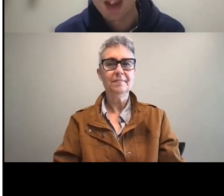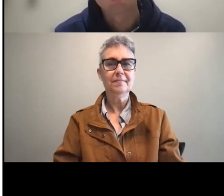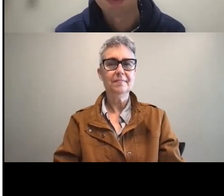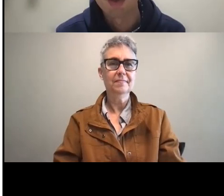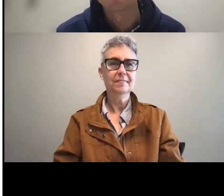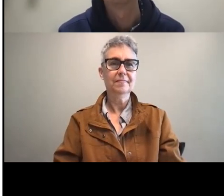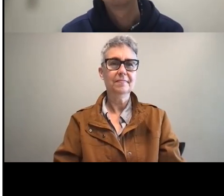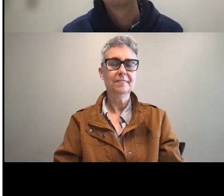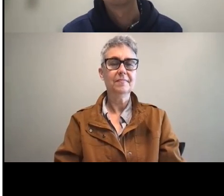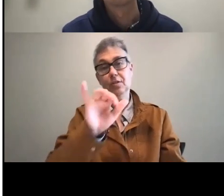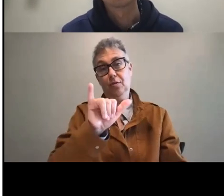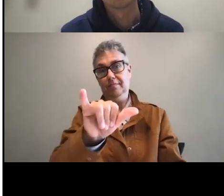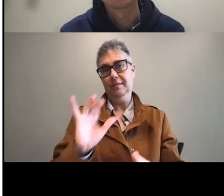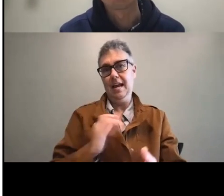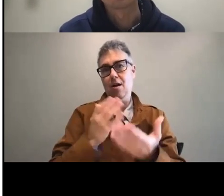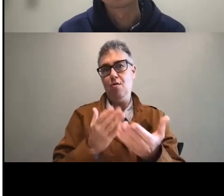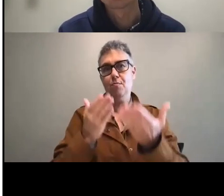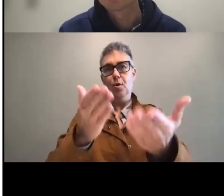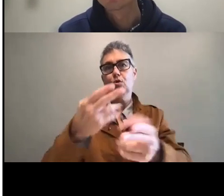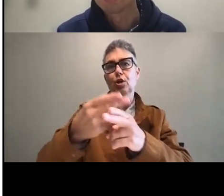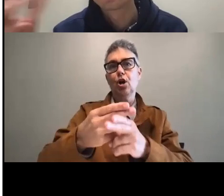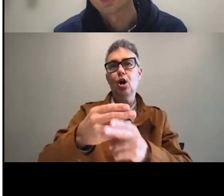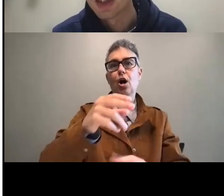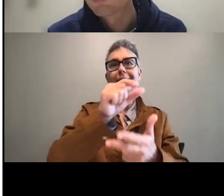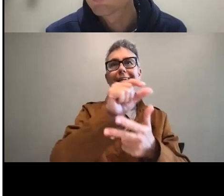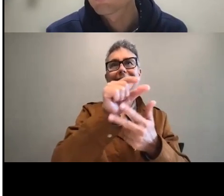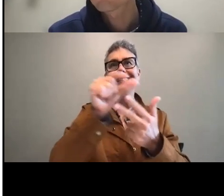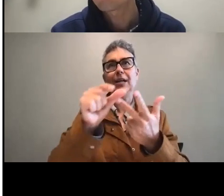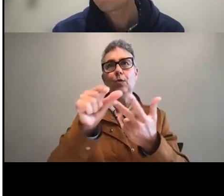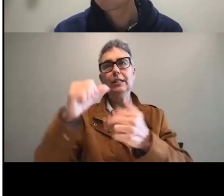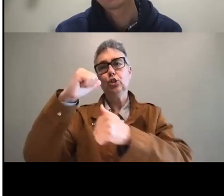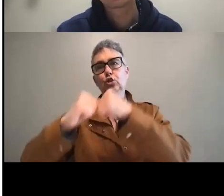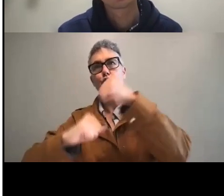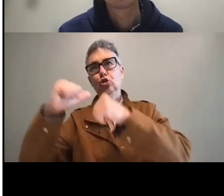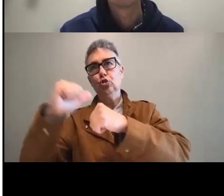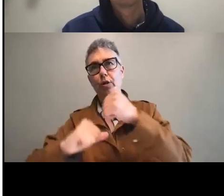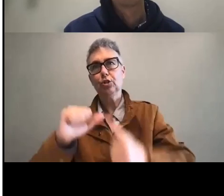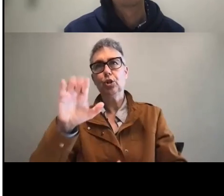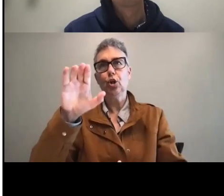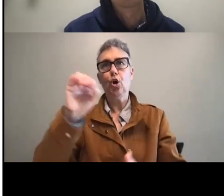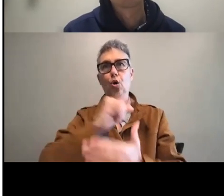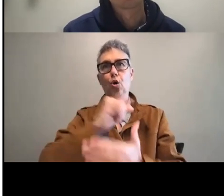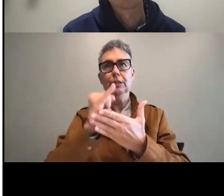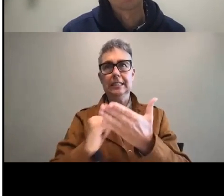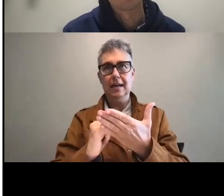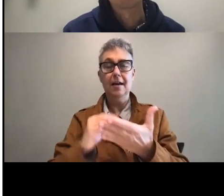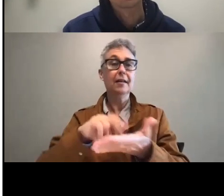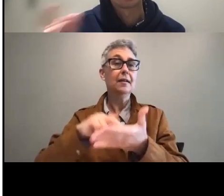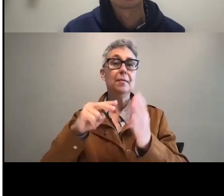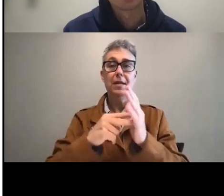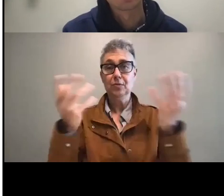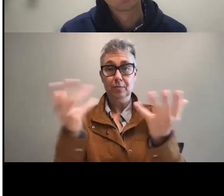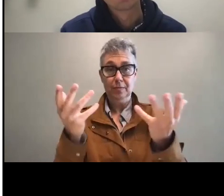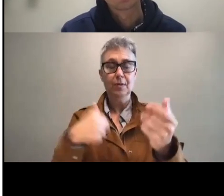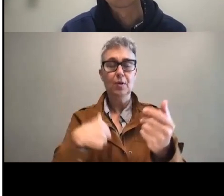this is our proposal, which is called sequence structure co-design. Basically, we want to